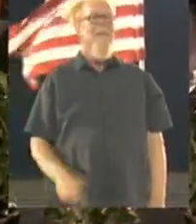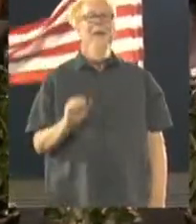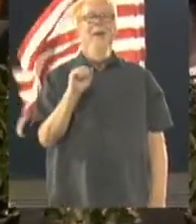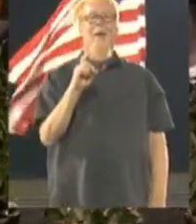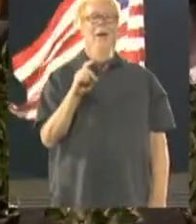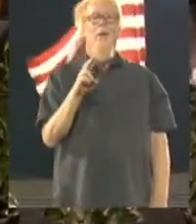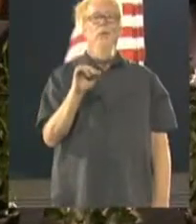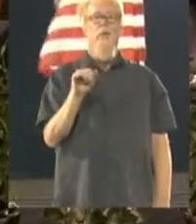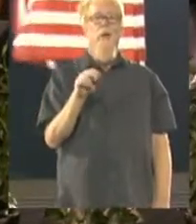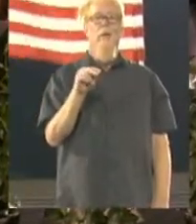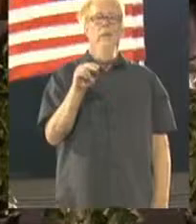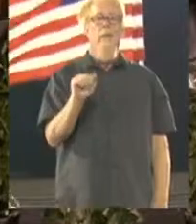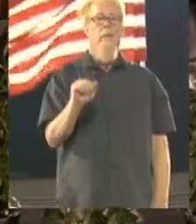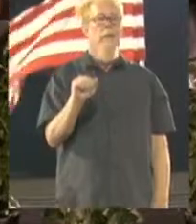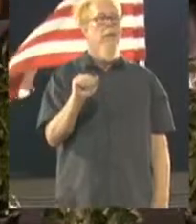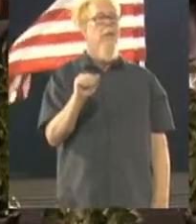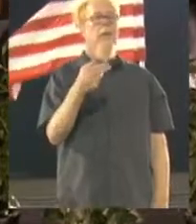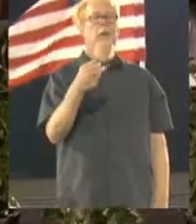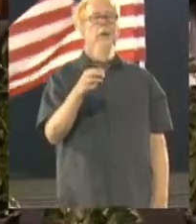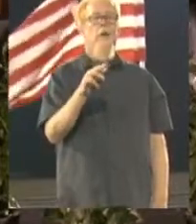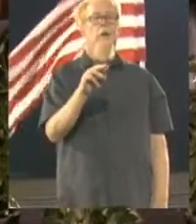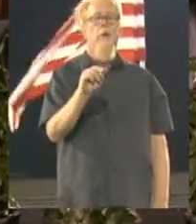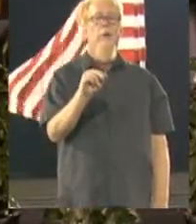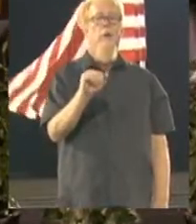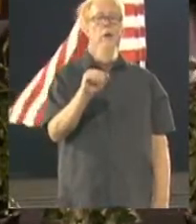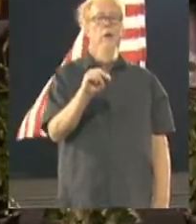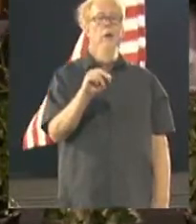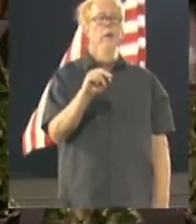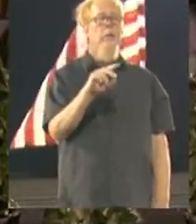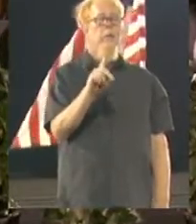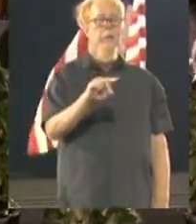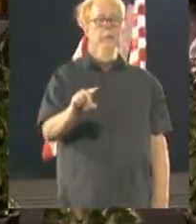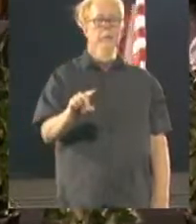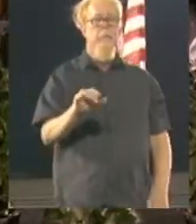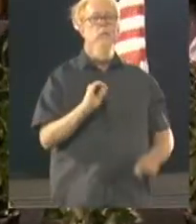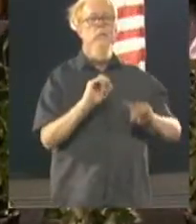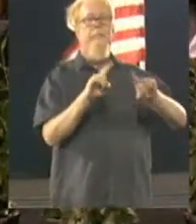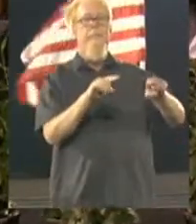Adriana Serenity Hernandez will be attending San Antonio College.